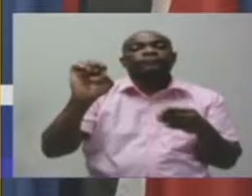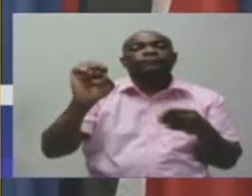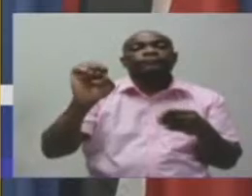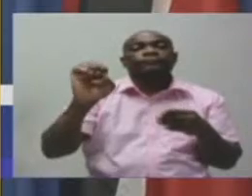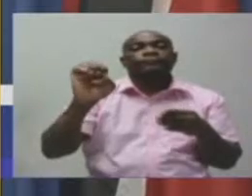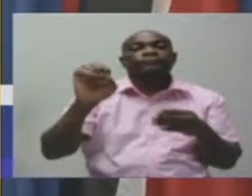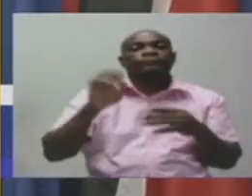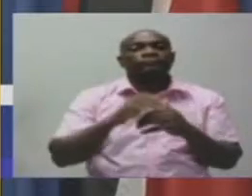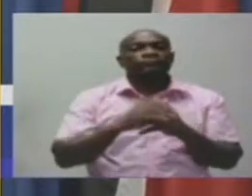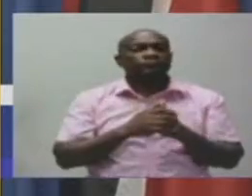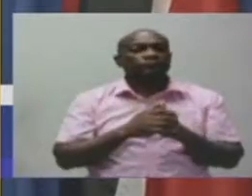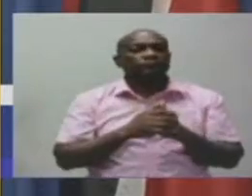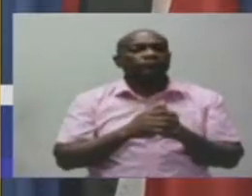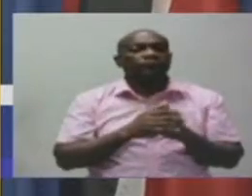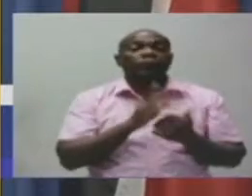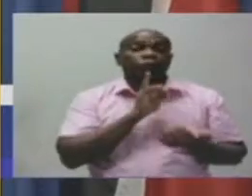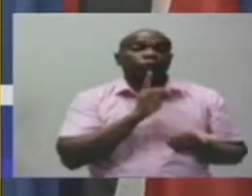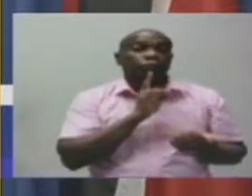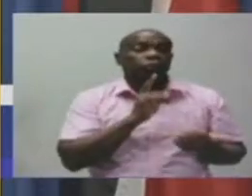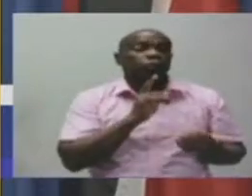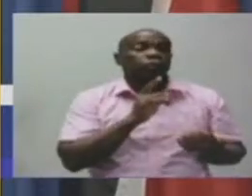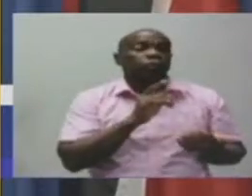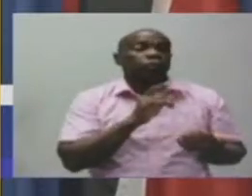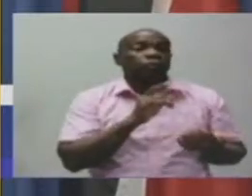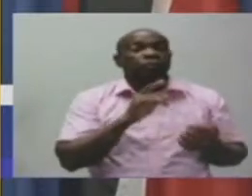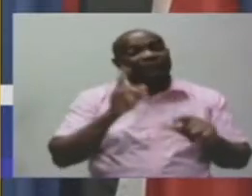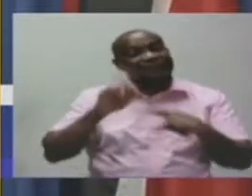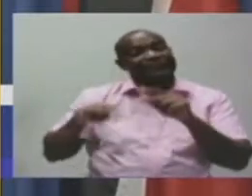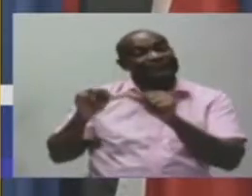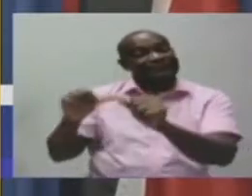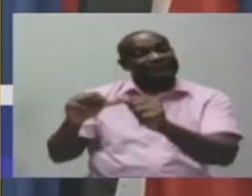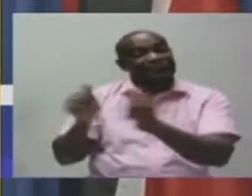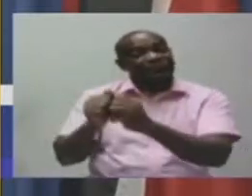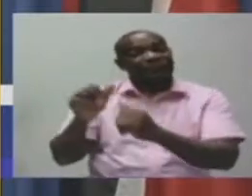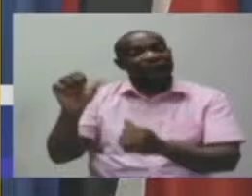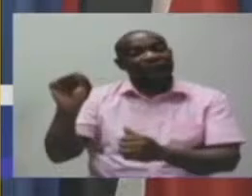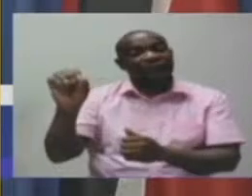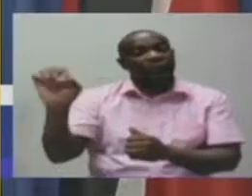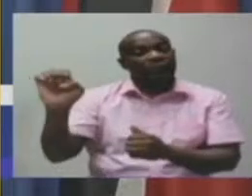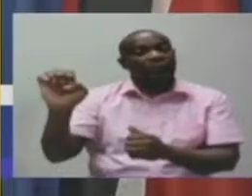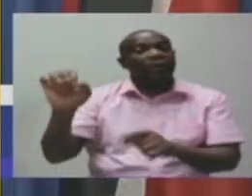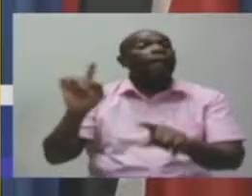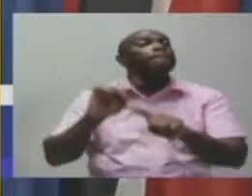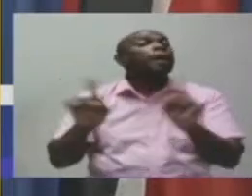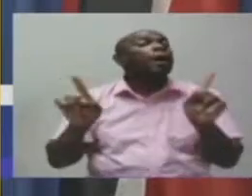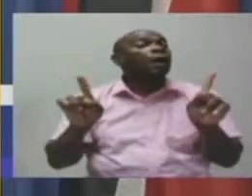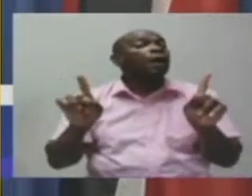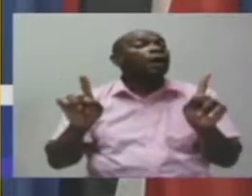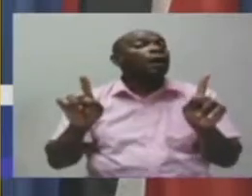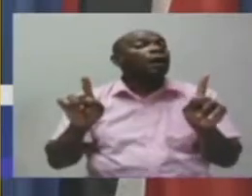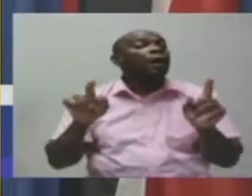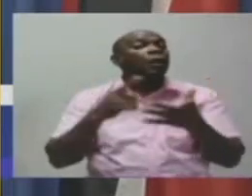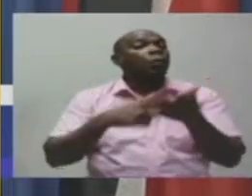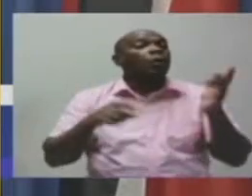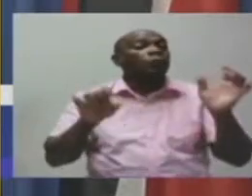we can't do other things, what we can do now is to remove that